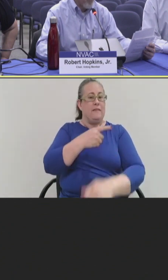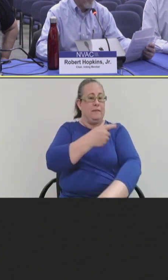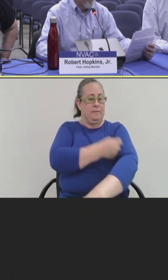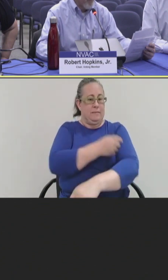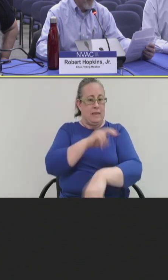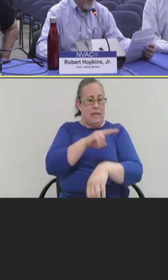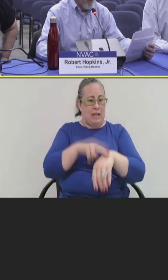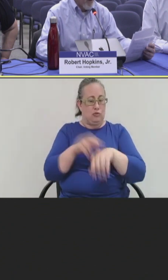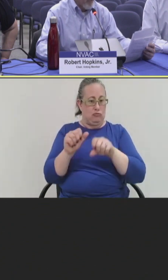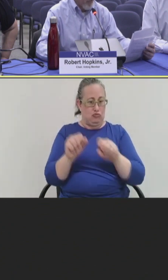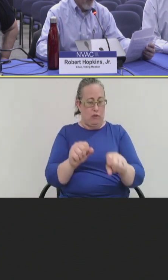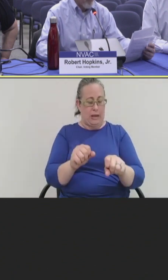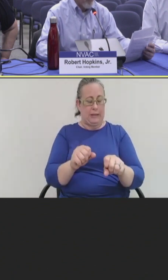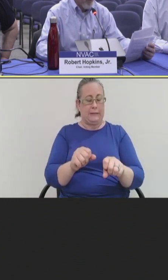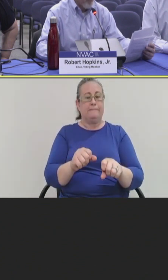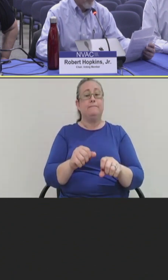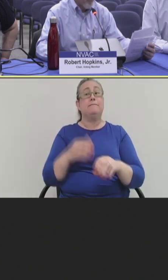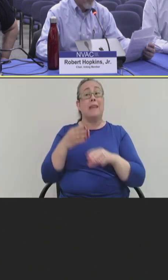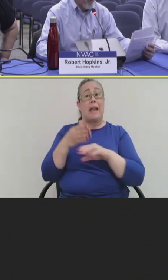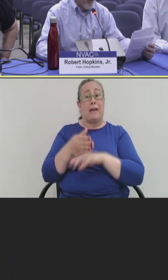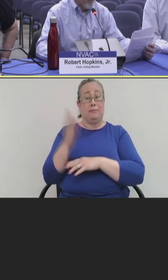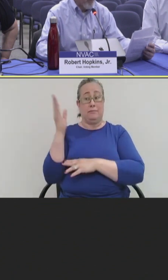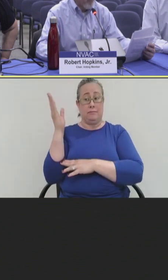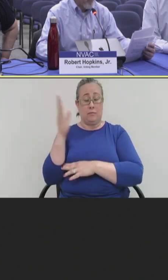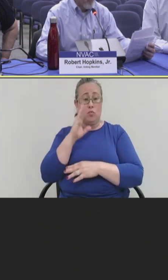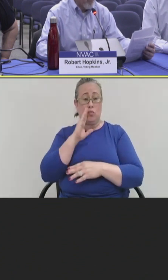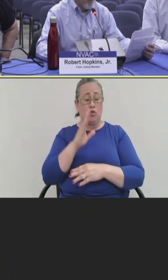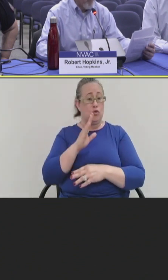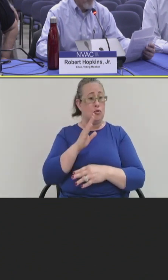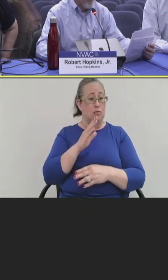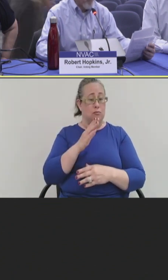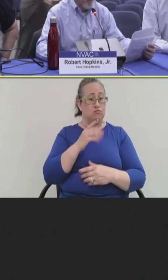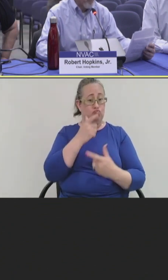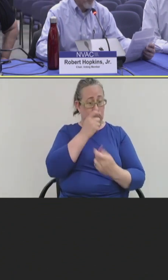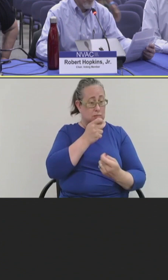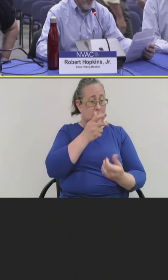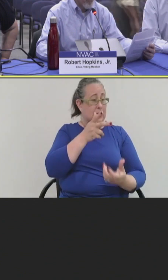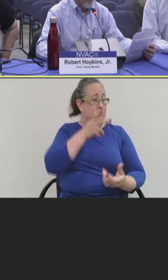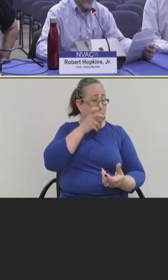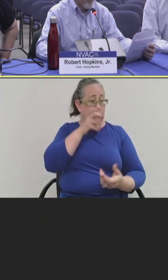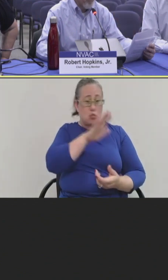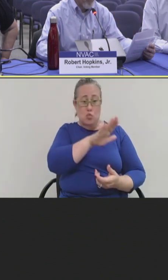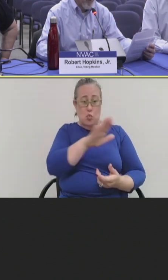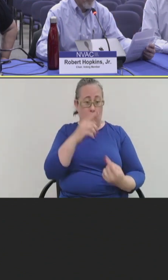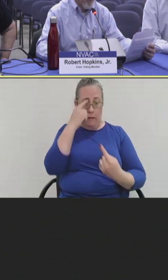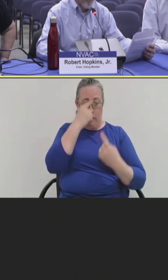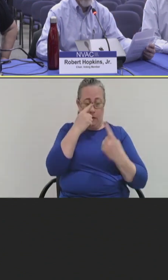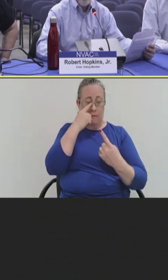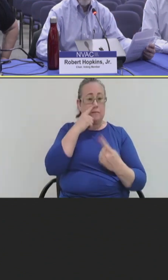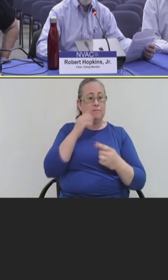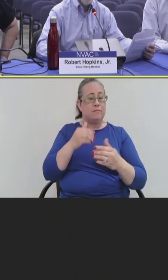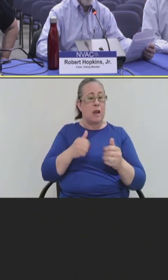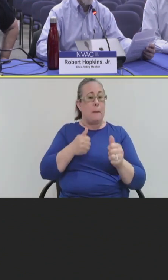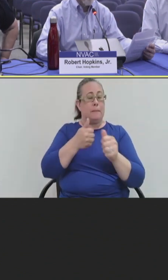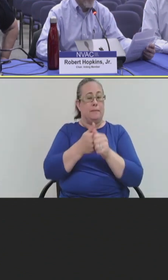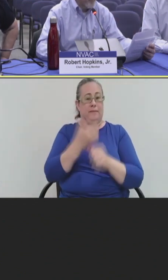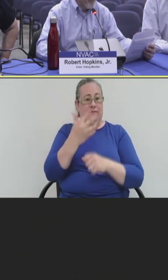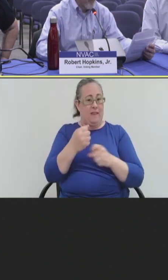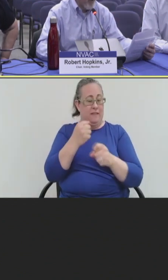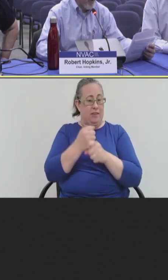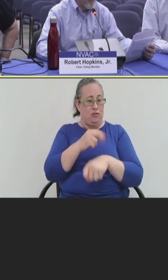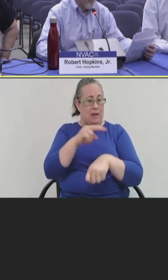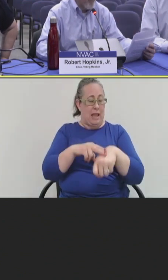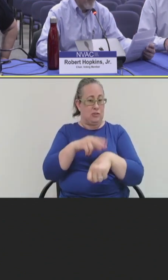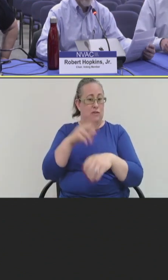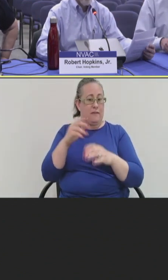strategy. After a presentation, we'd like to hear from committee members about your thoughts for the updated 5-year national vaccine